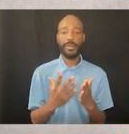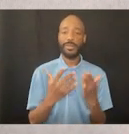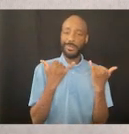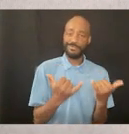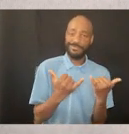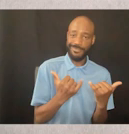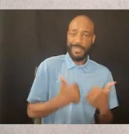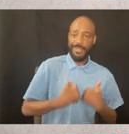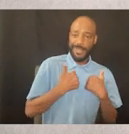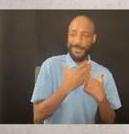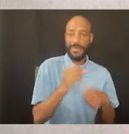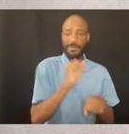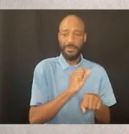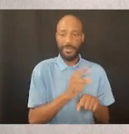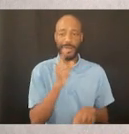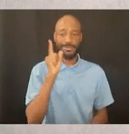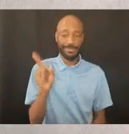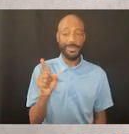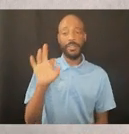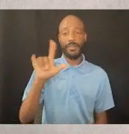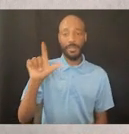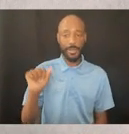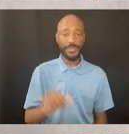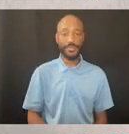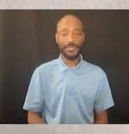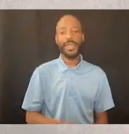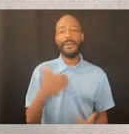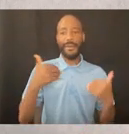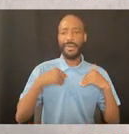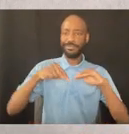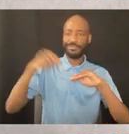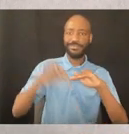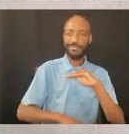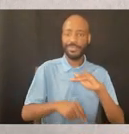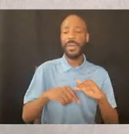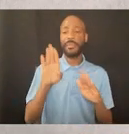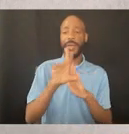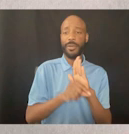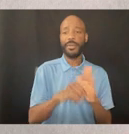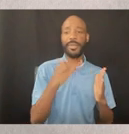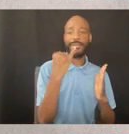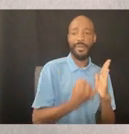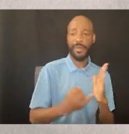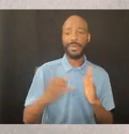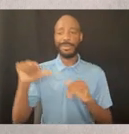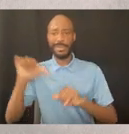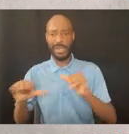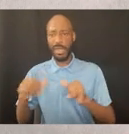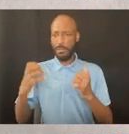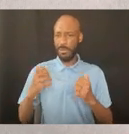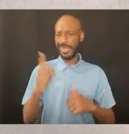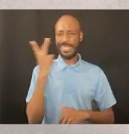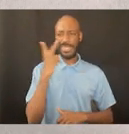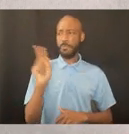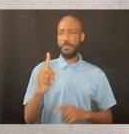They have an extensive educational background in both art and science and seek to find the edge where the two disciplines meet and inform one